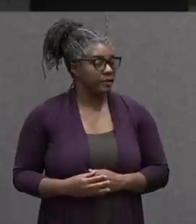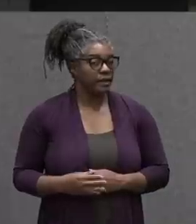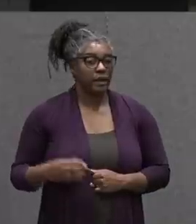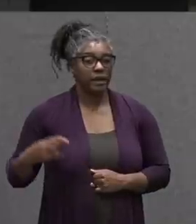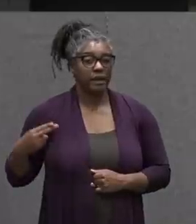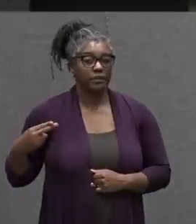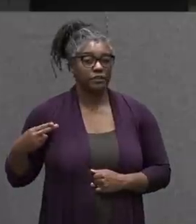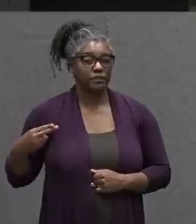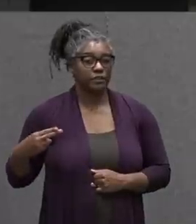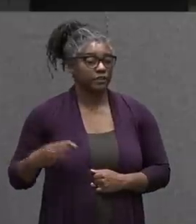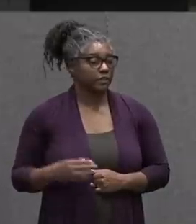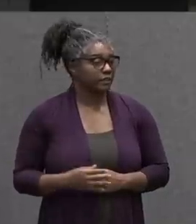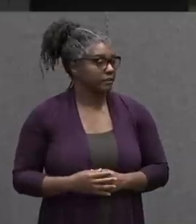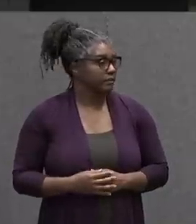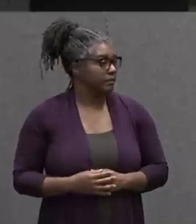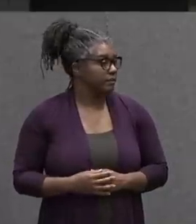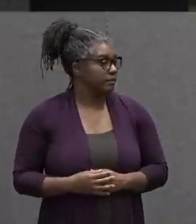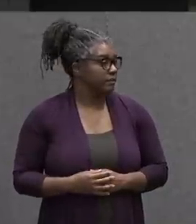H.